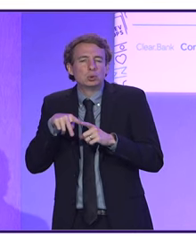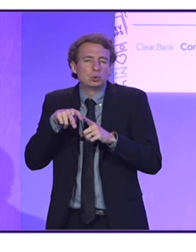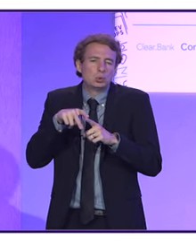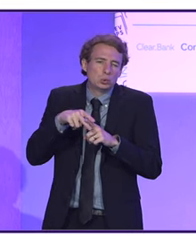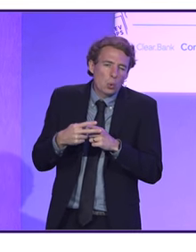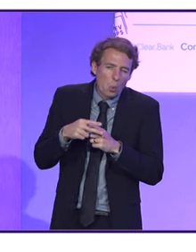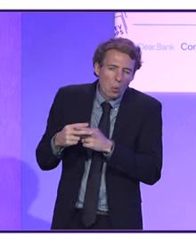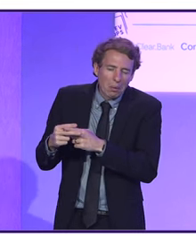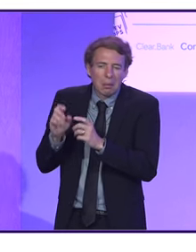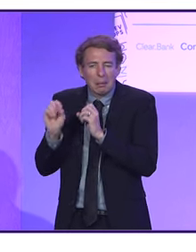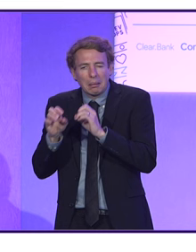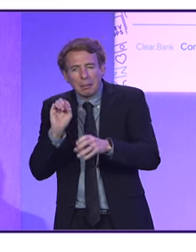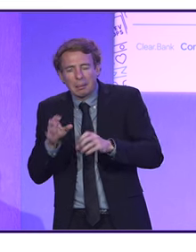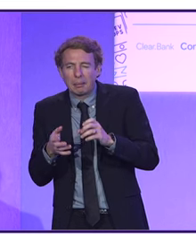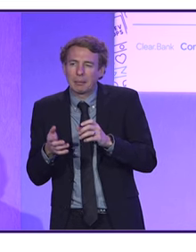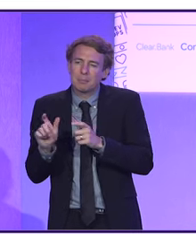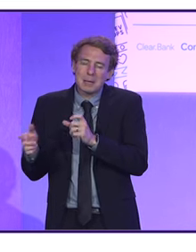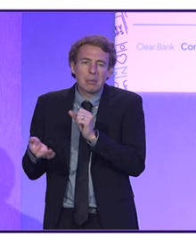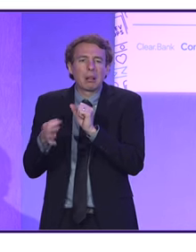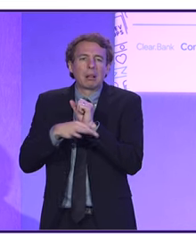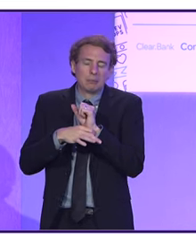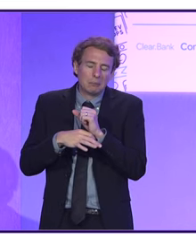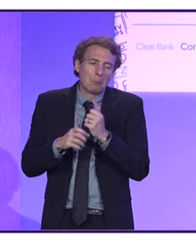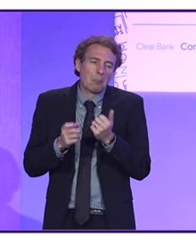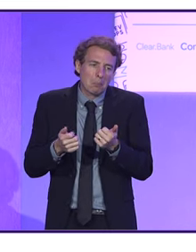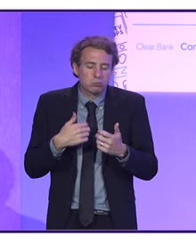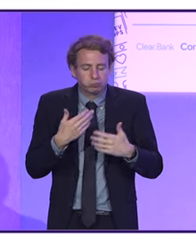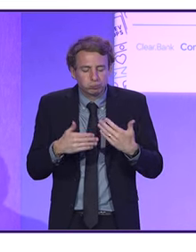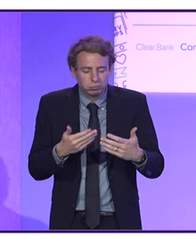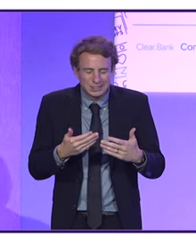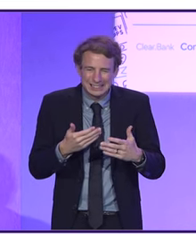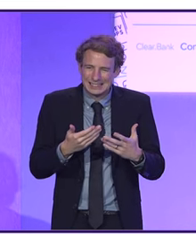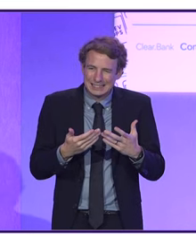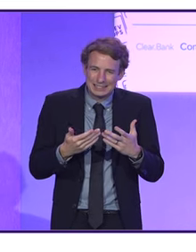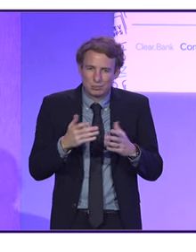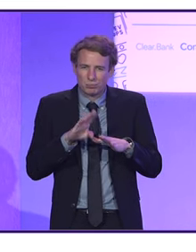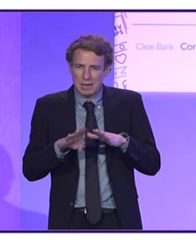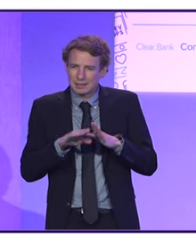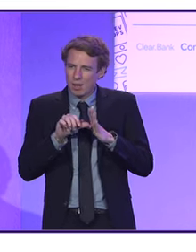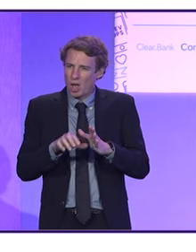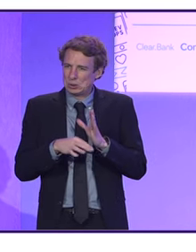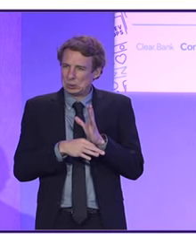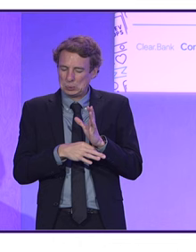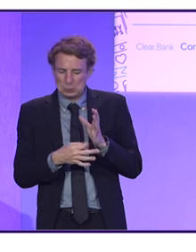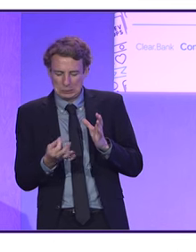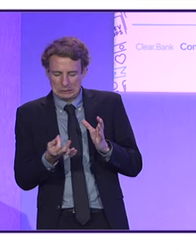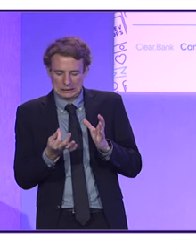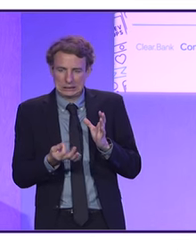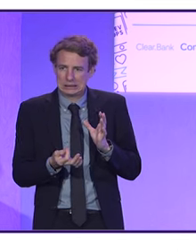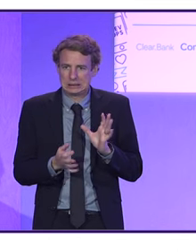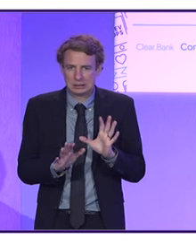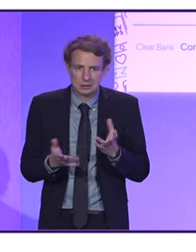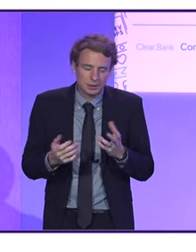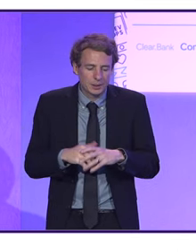and struggle to apply them in practice often. And so I thought about why that was. I